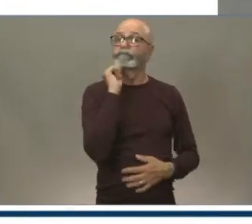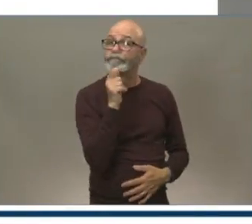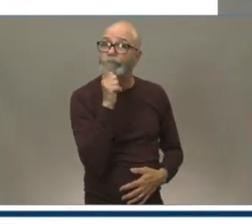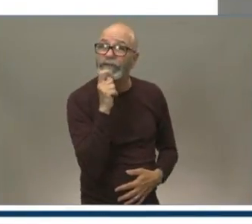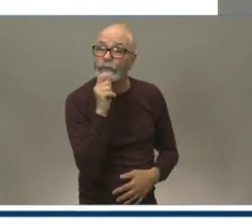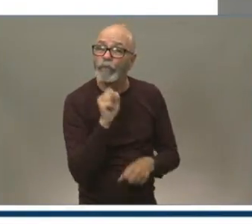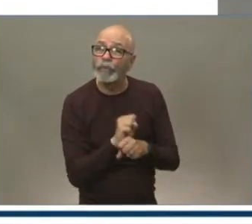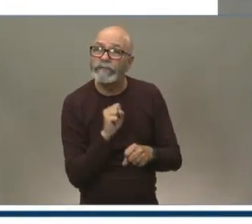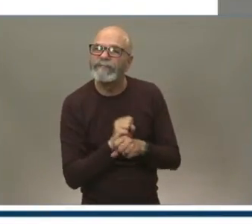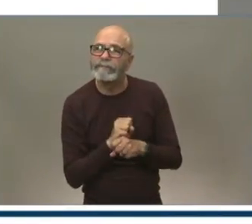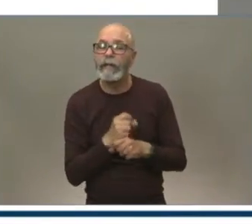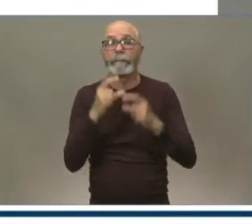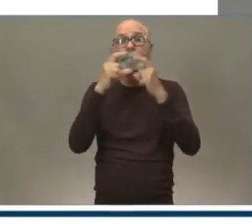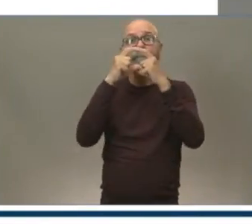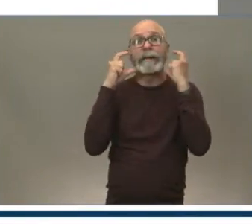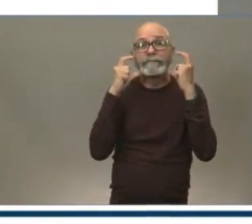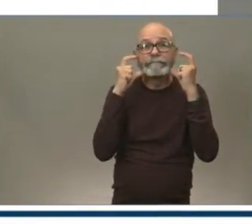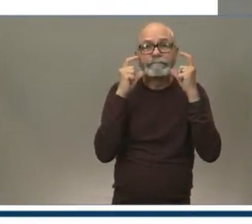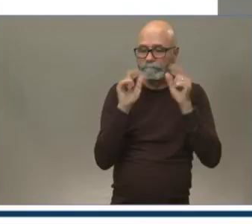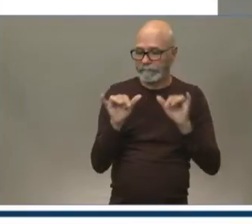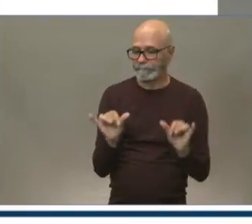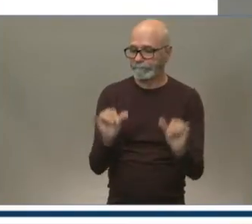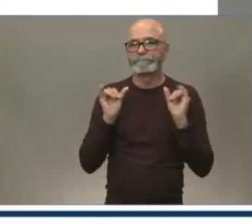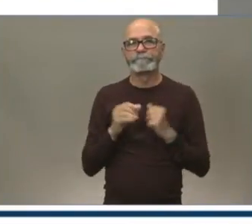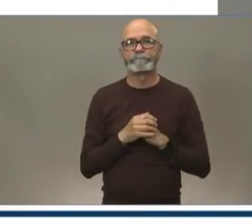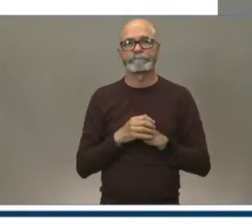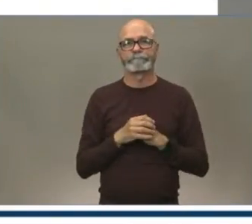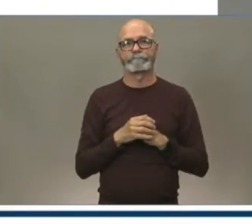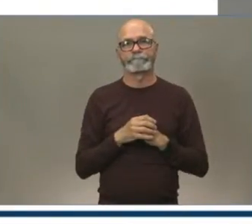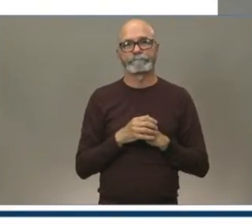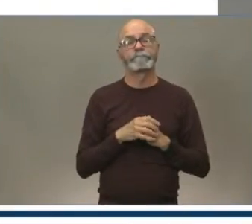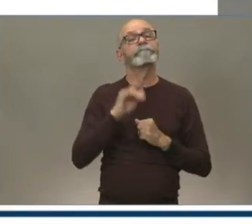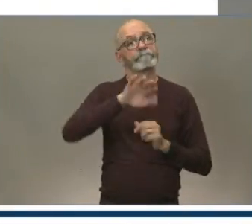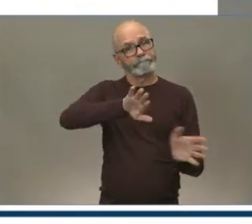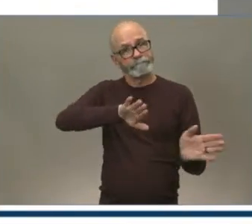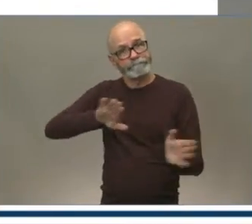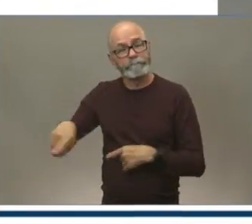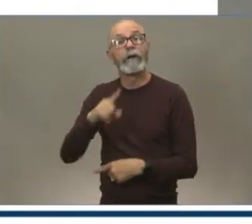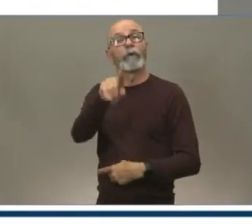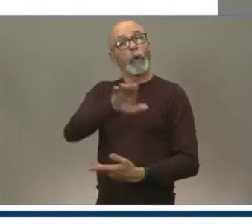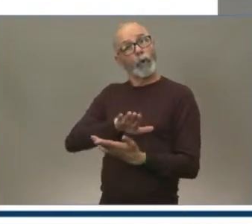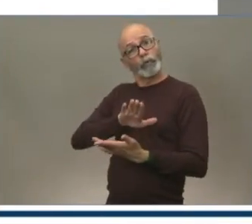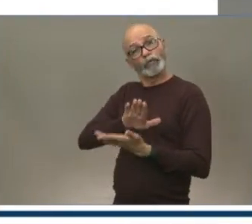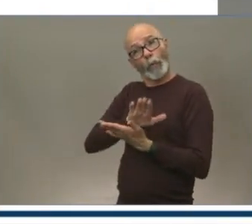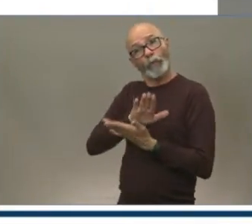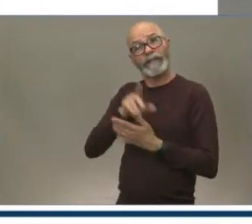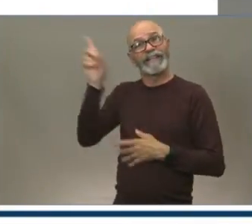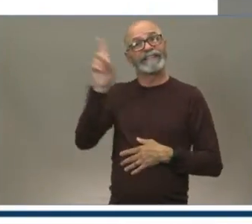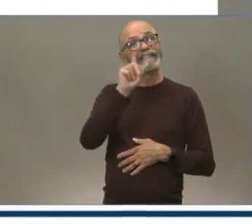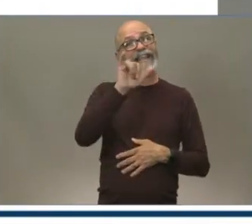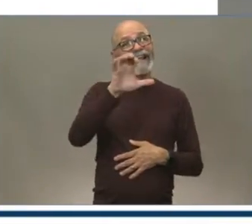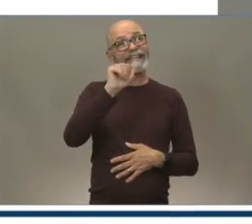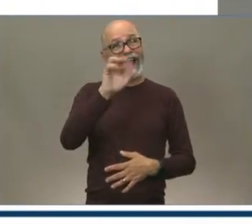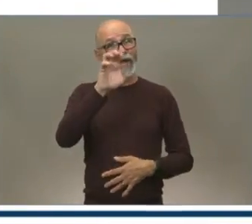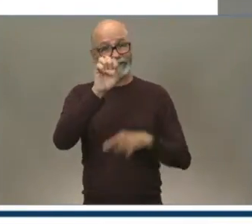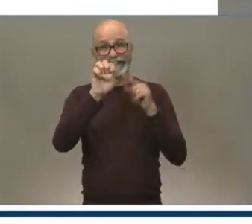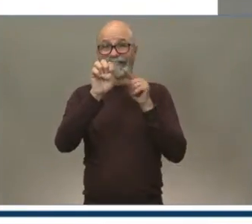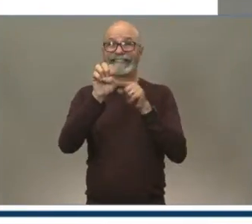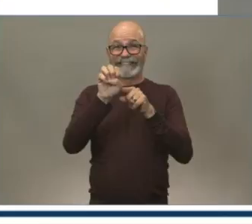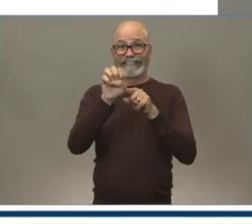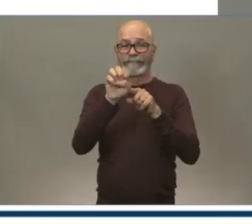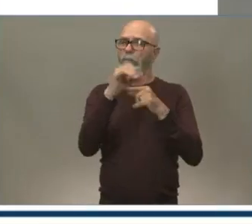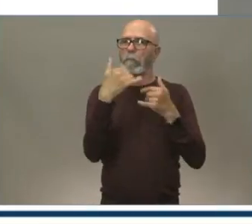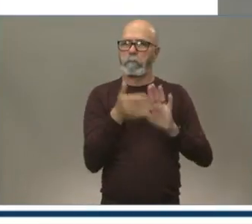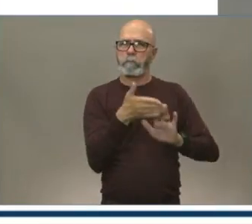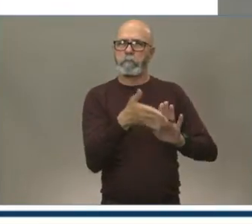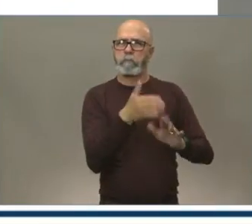workplaces. And now I'll talk about schools and daycares. Daycares will remain open. Most